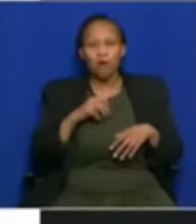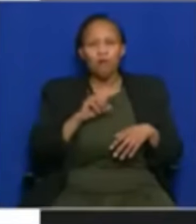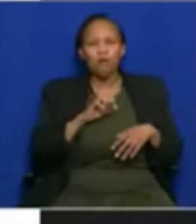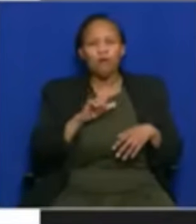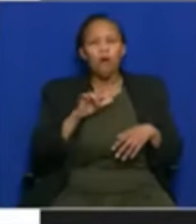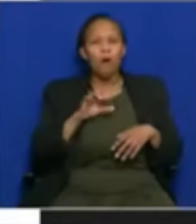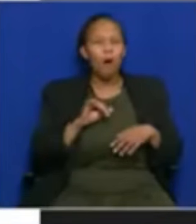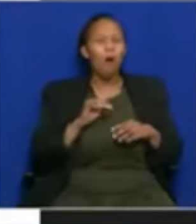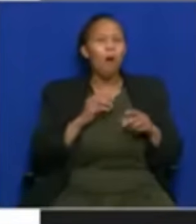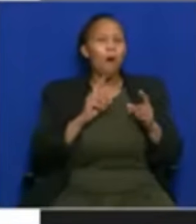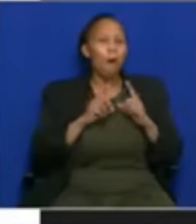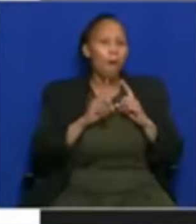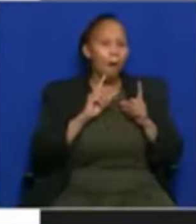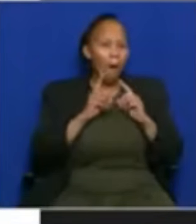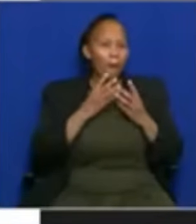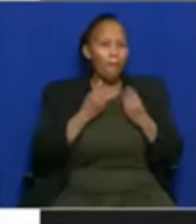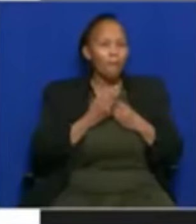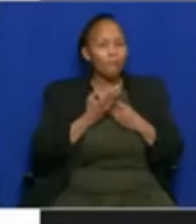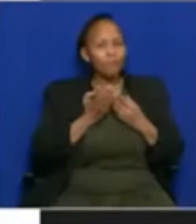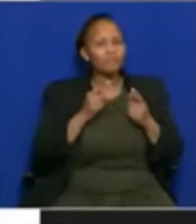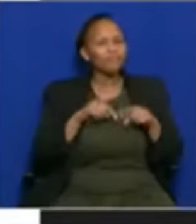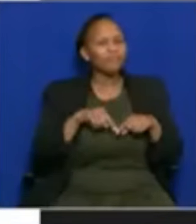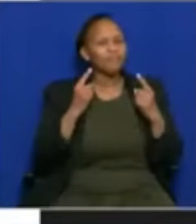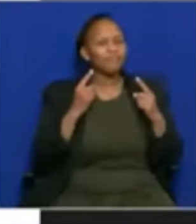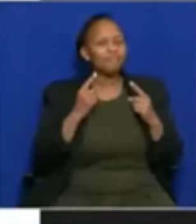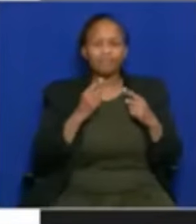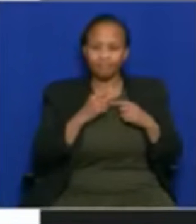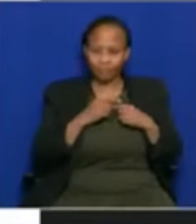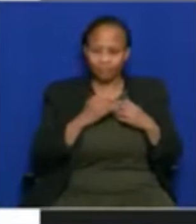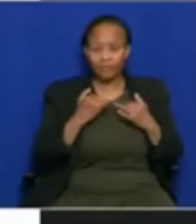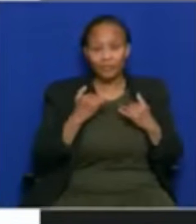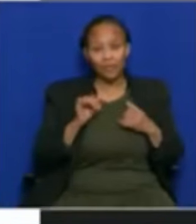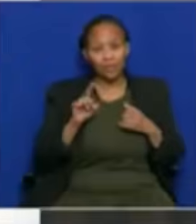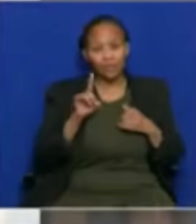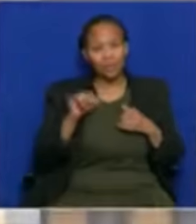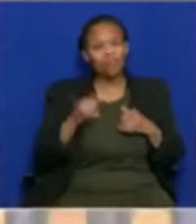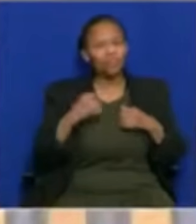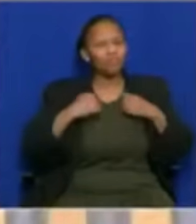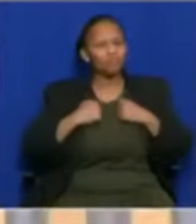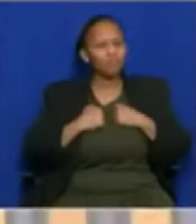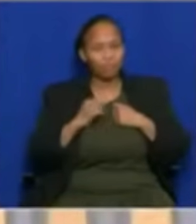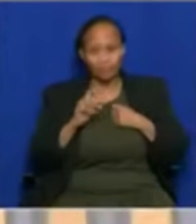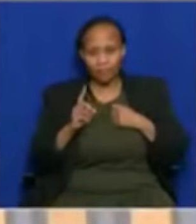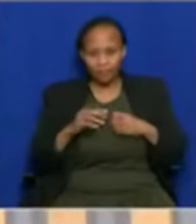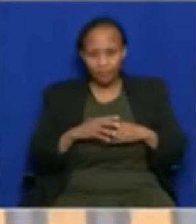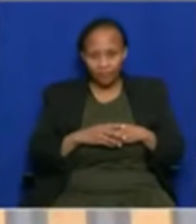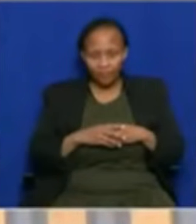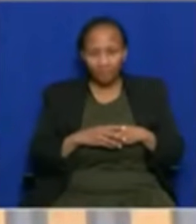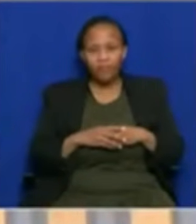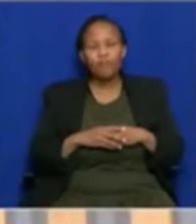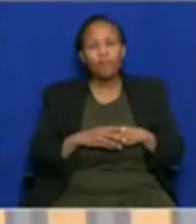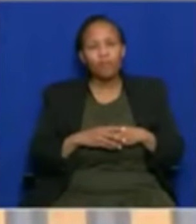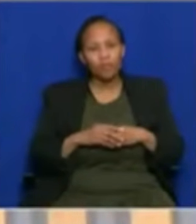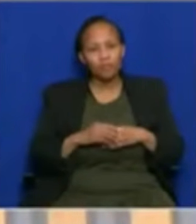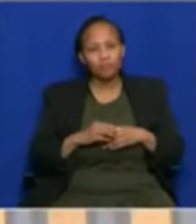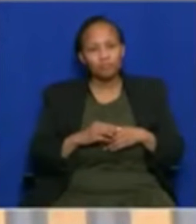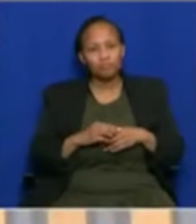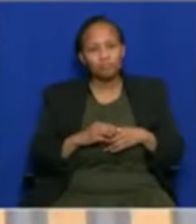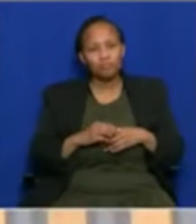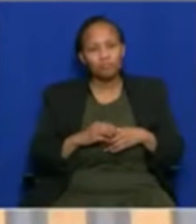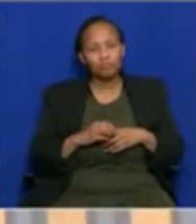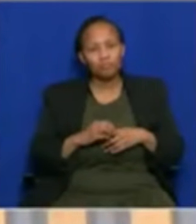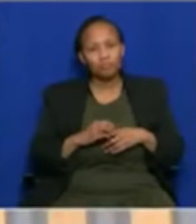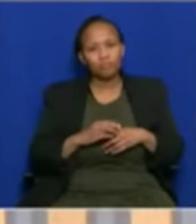something. And so my question is, what instrument, whether